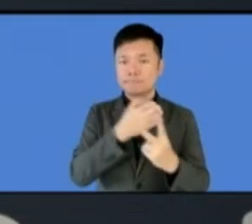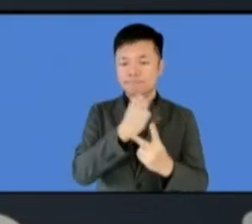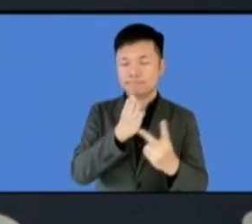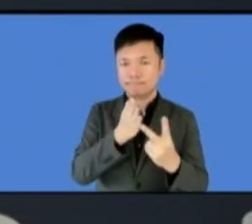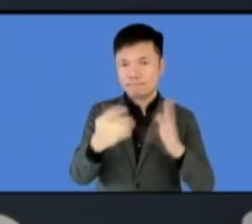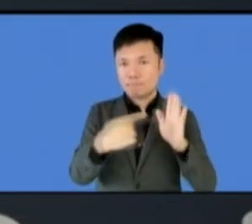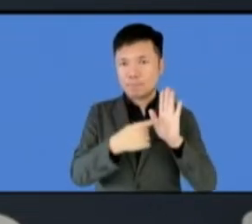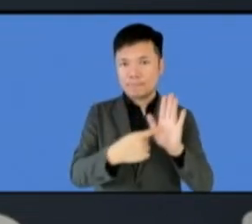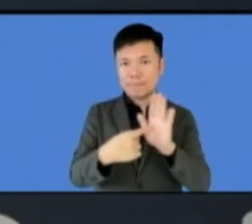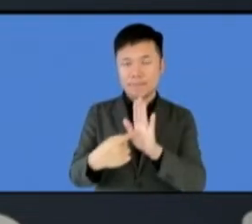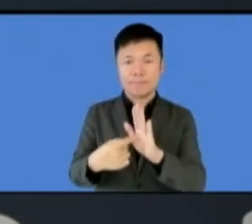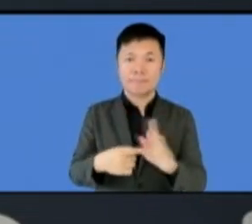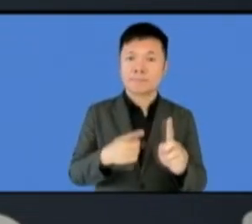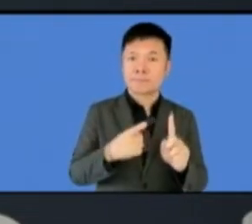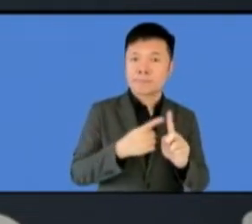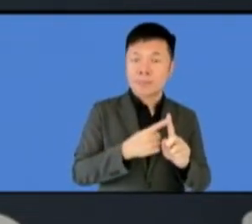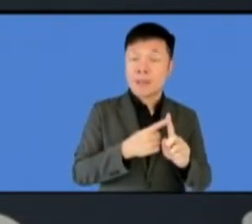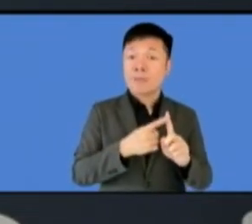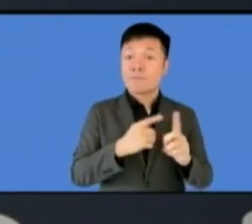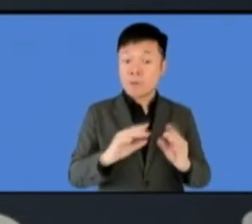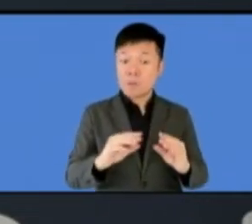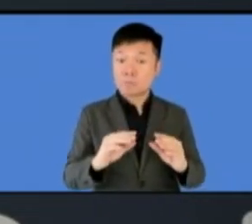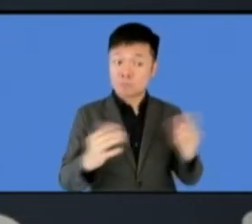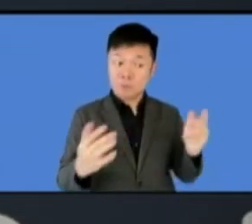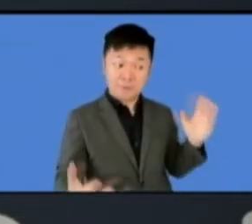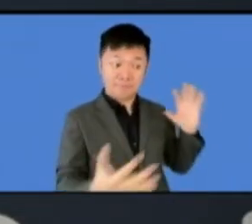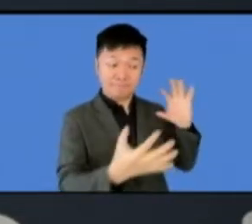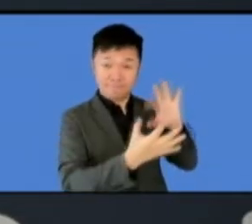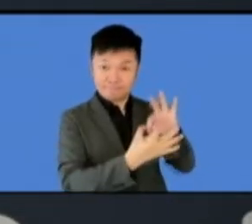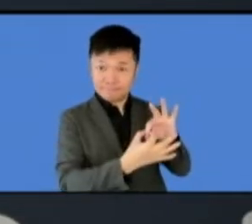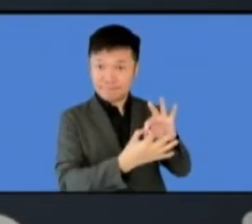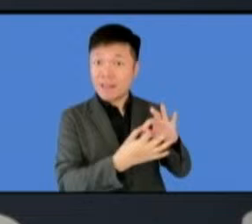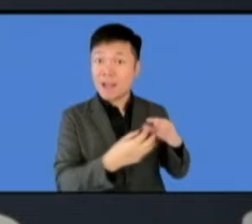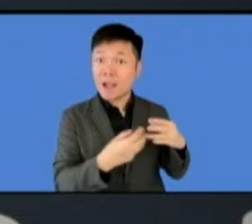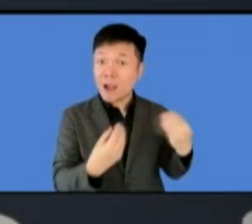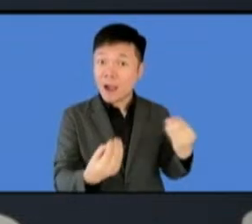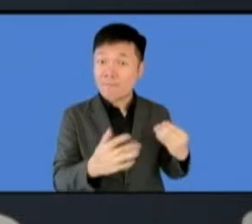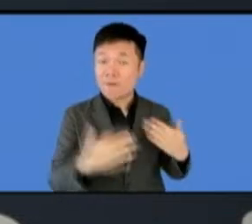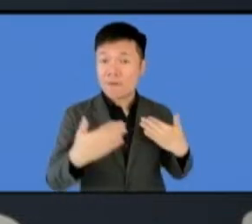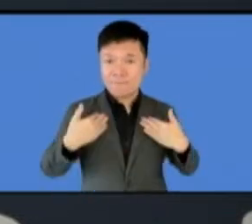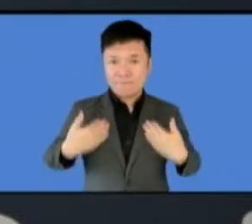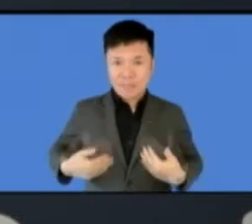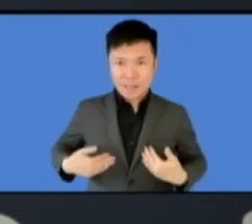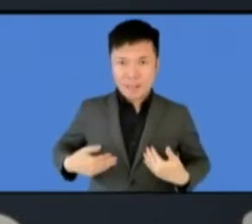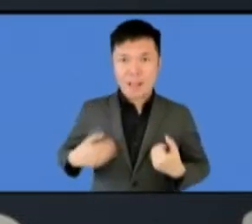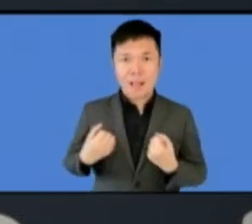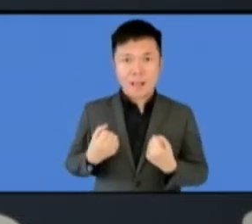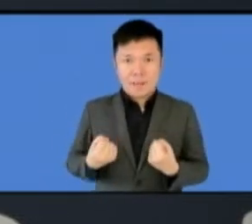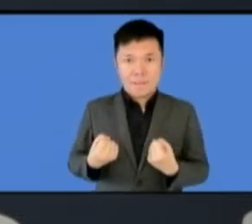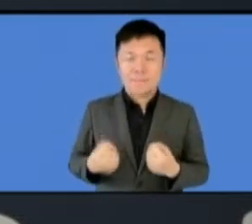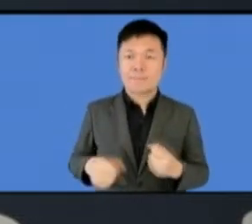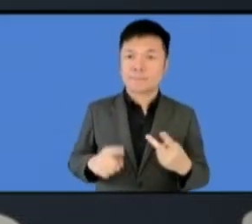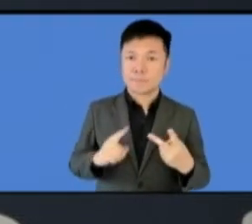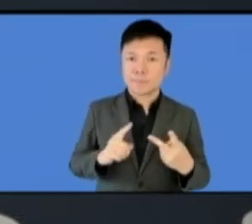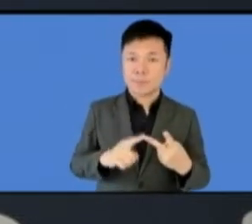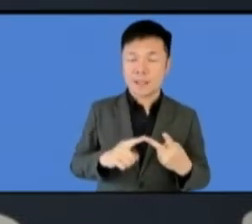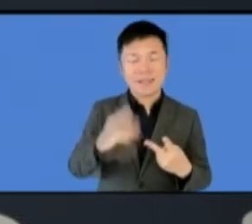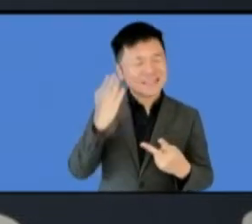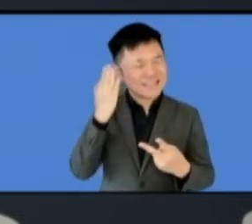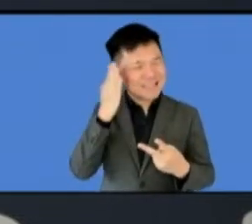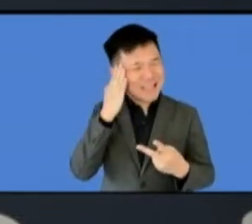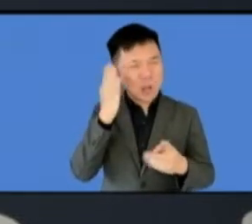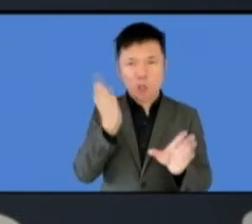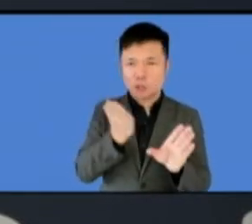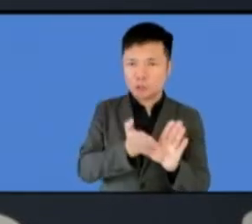would say that the intergenerational approach can be very powerful in physical health, but particularly so in psychological and mental